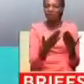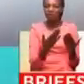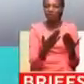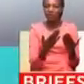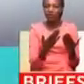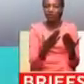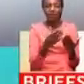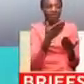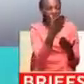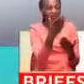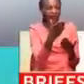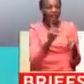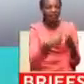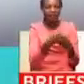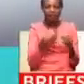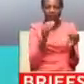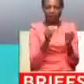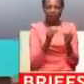but Akon,